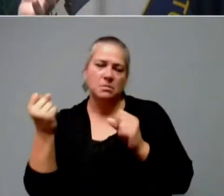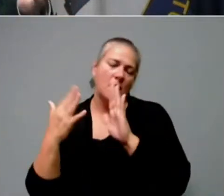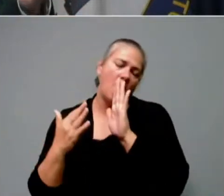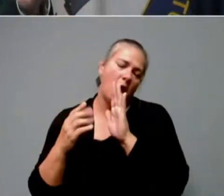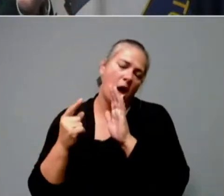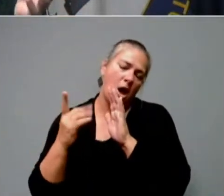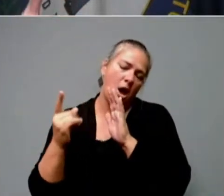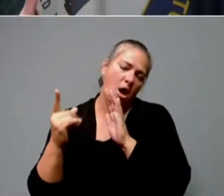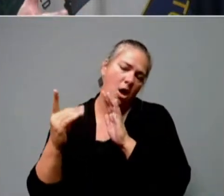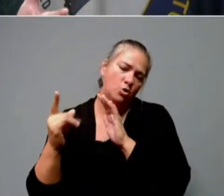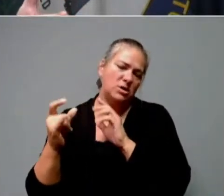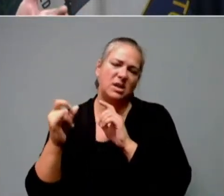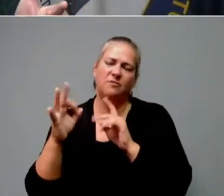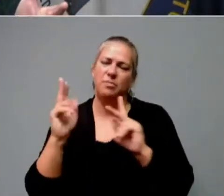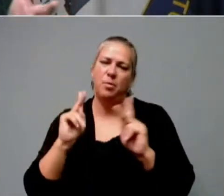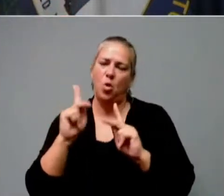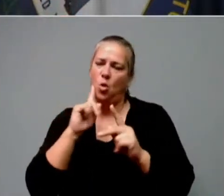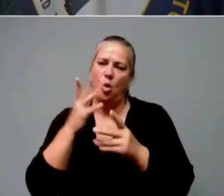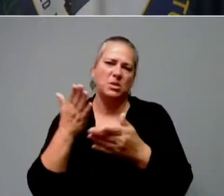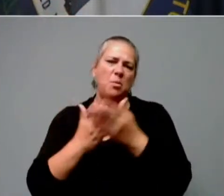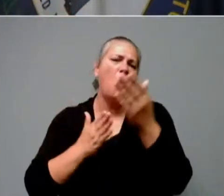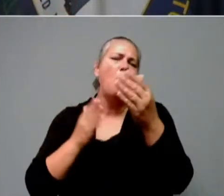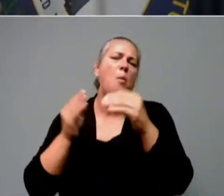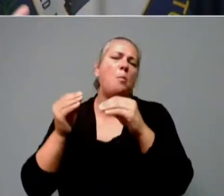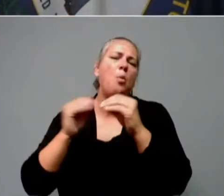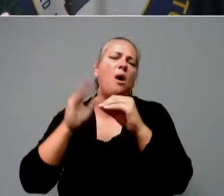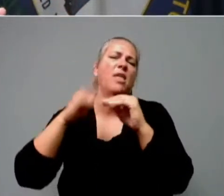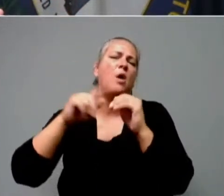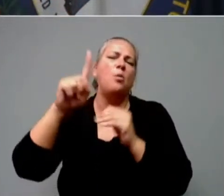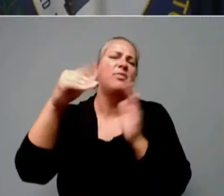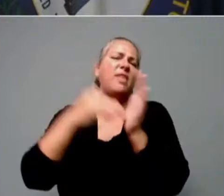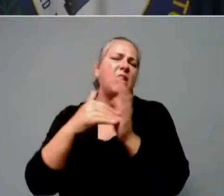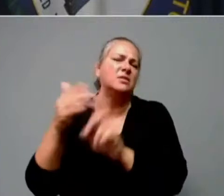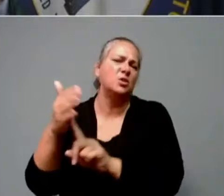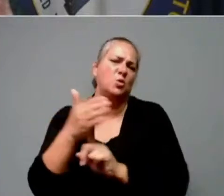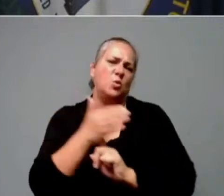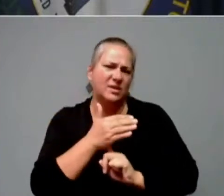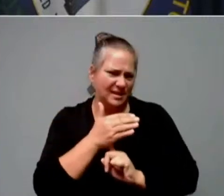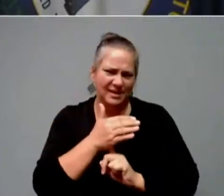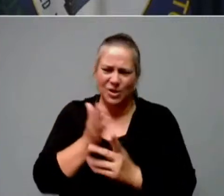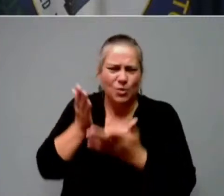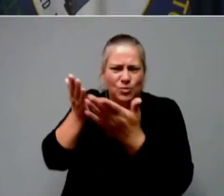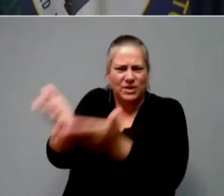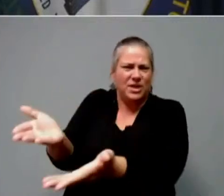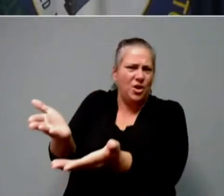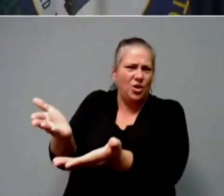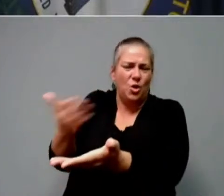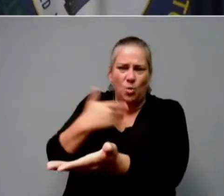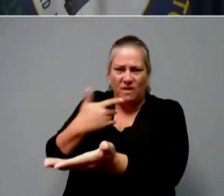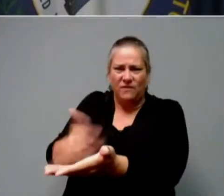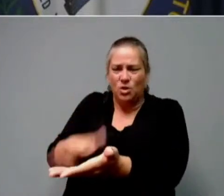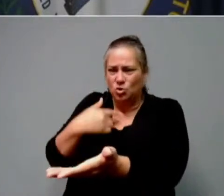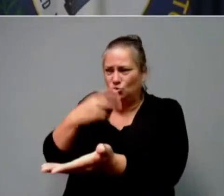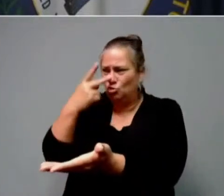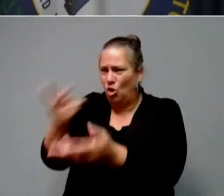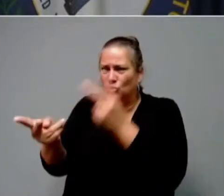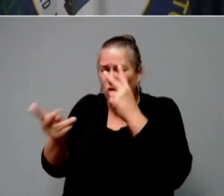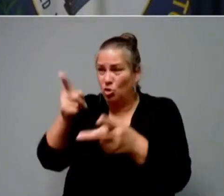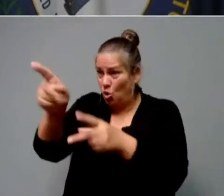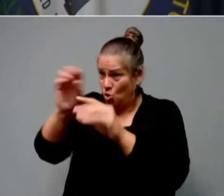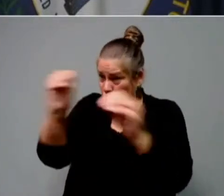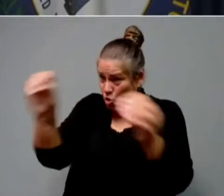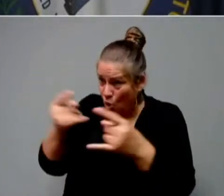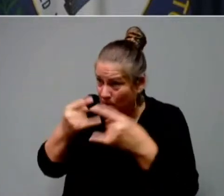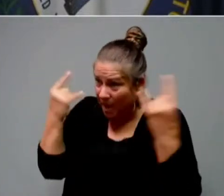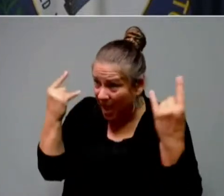going over 1,000. I mean, it's right there in front of us. It's happened in some of the districts of the people that even challenge